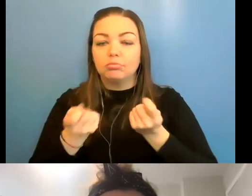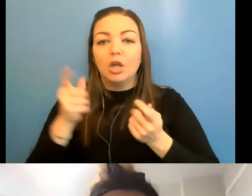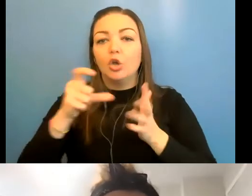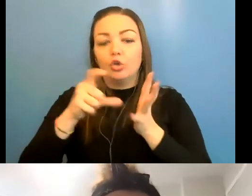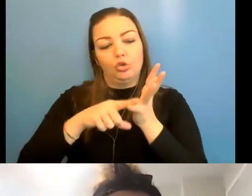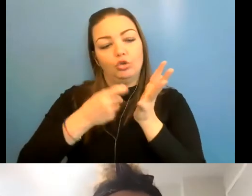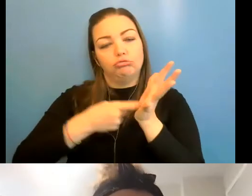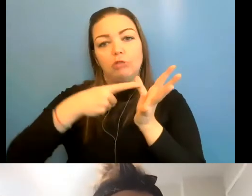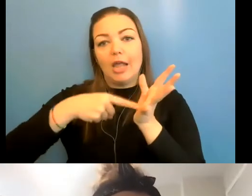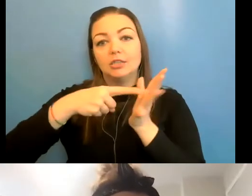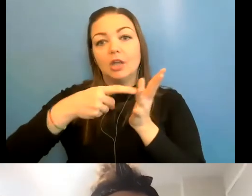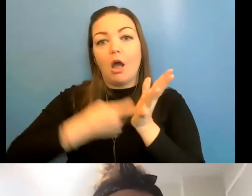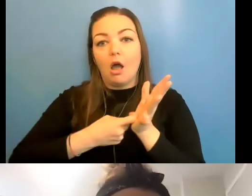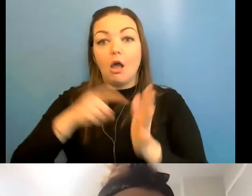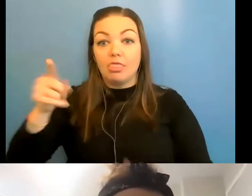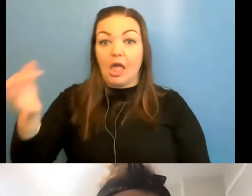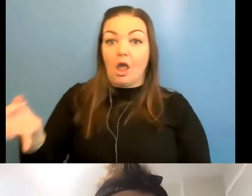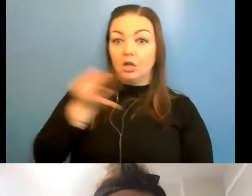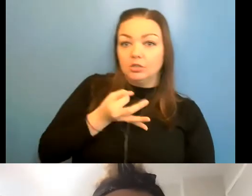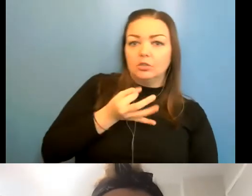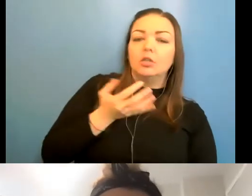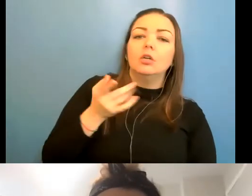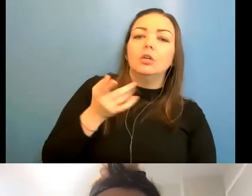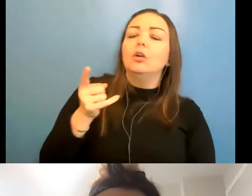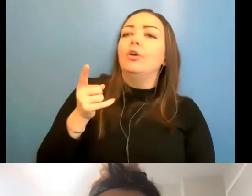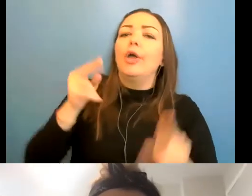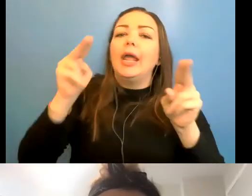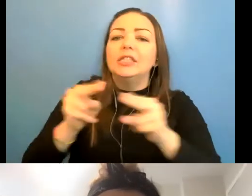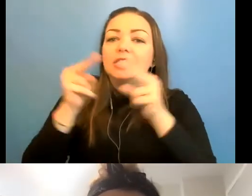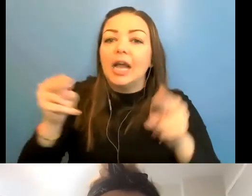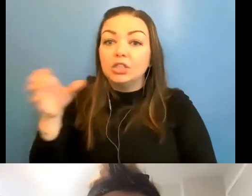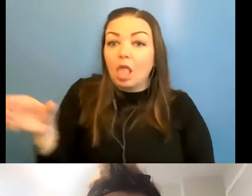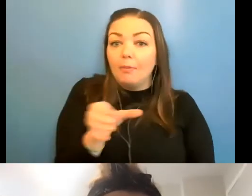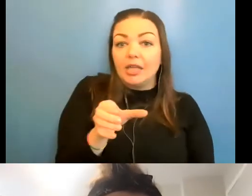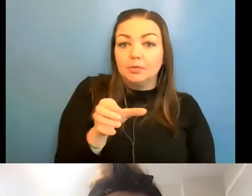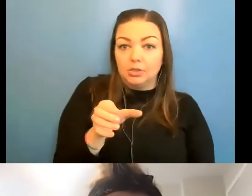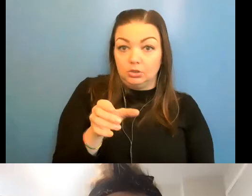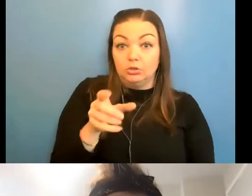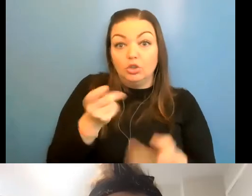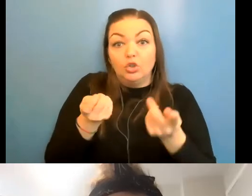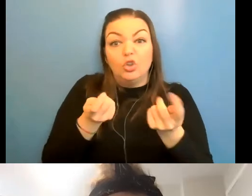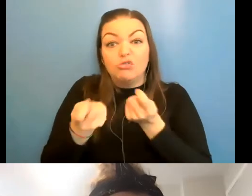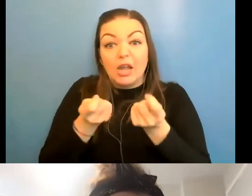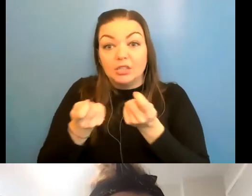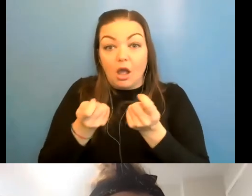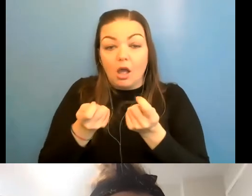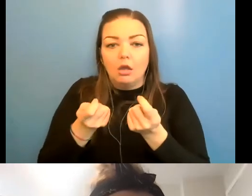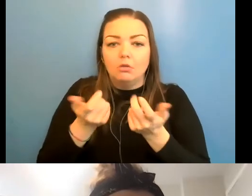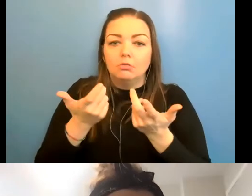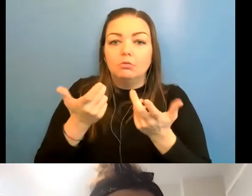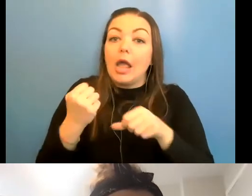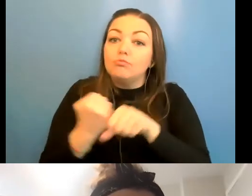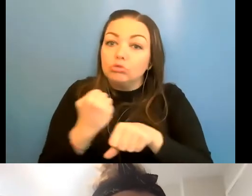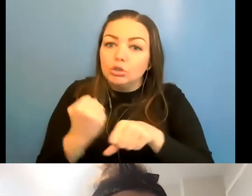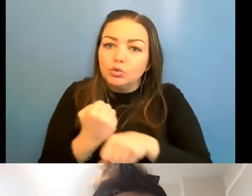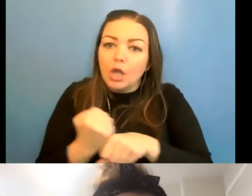when do we put calls out for the curator and the producer international placement program. So Ellie, can you just talk through